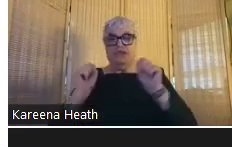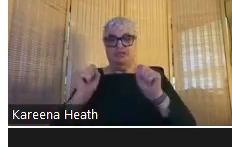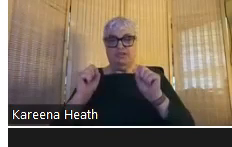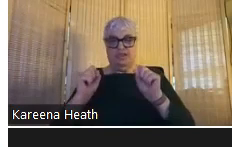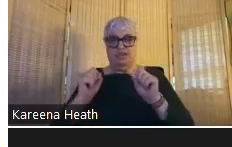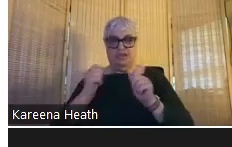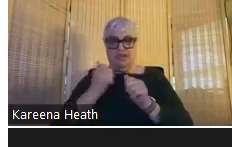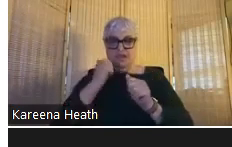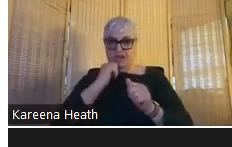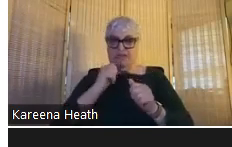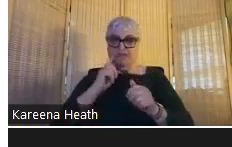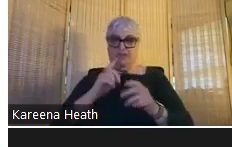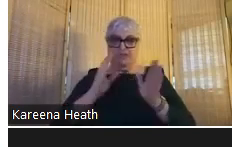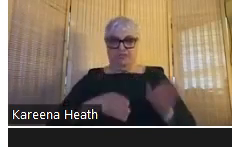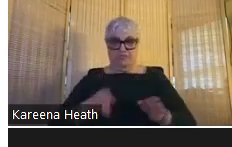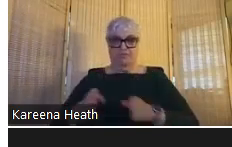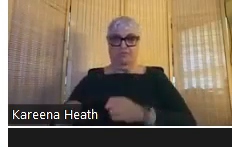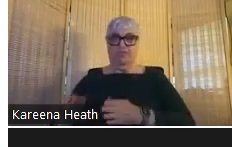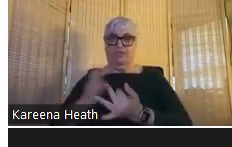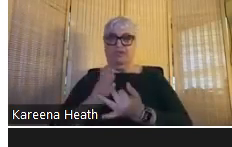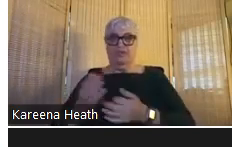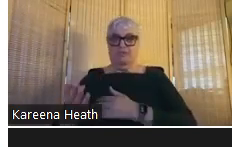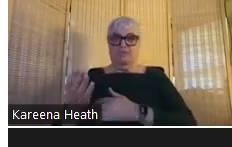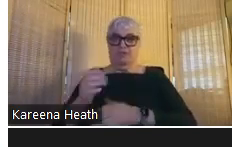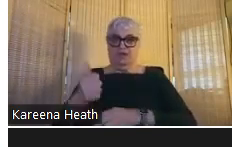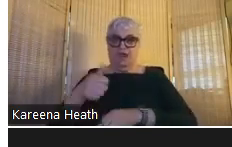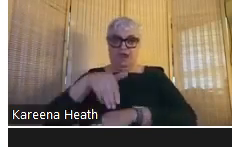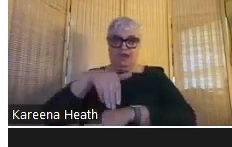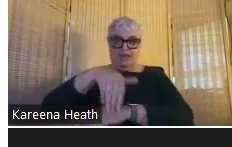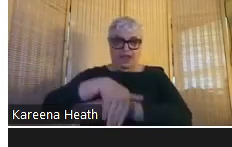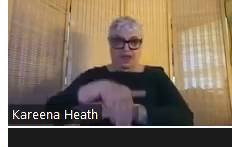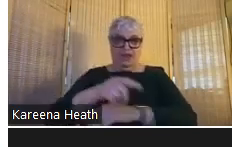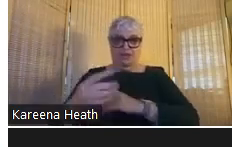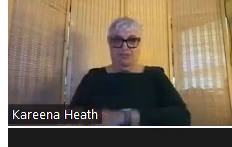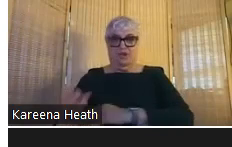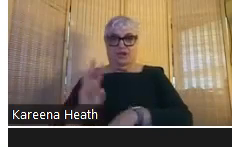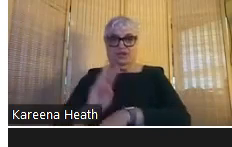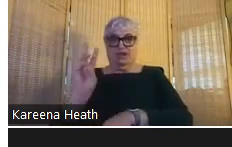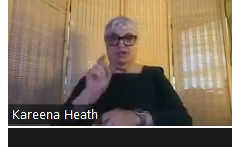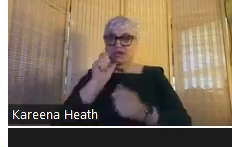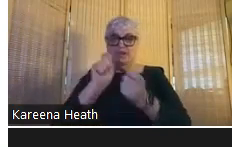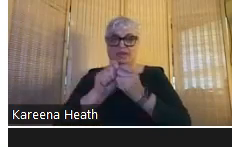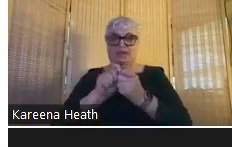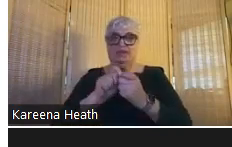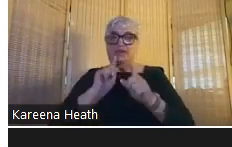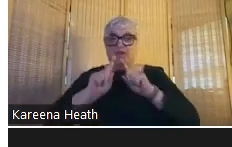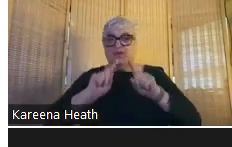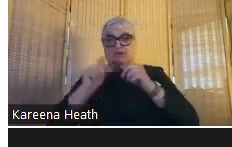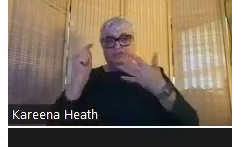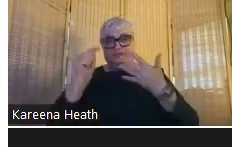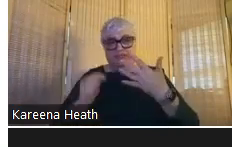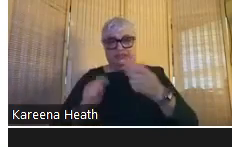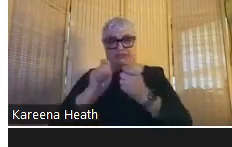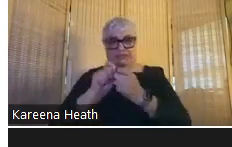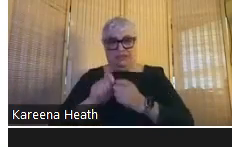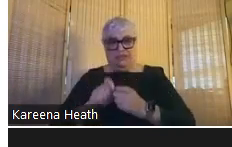for the individuals served between the hours of 10 p.m. and 6 a.m. We didn't want to be too prescriptive on this one by identifying